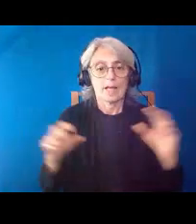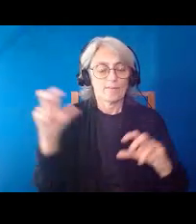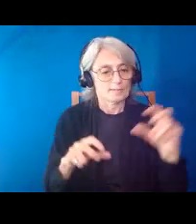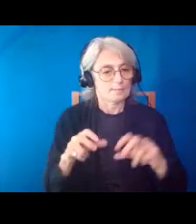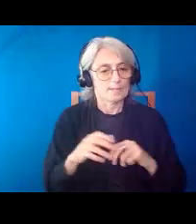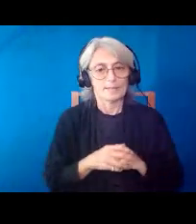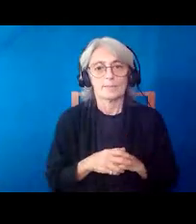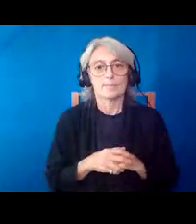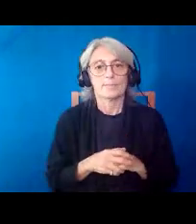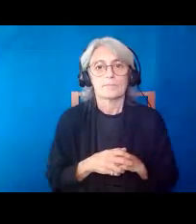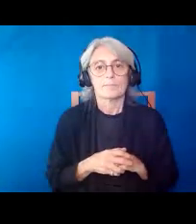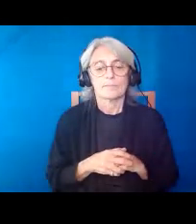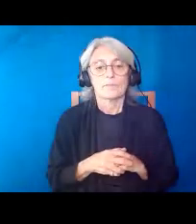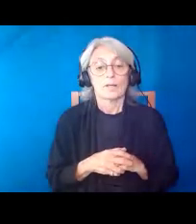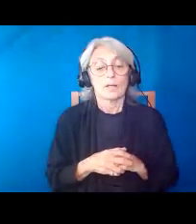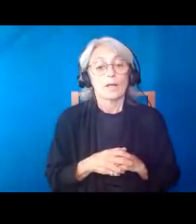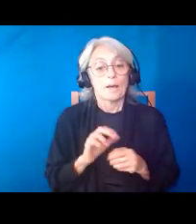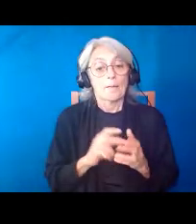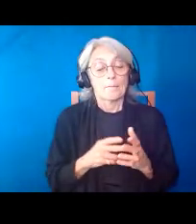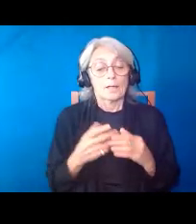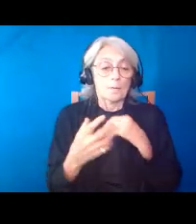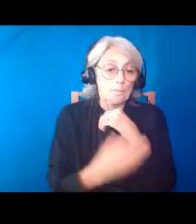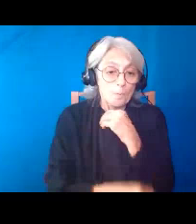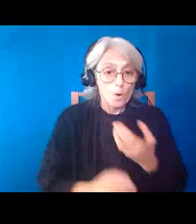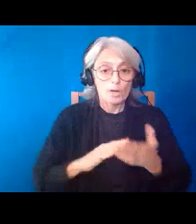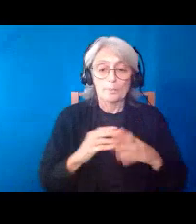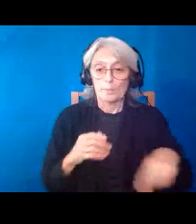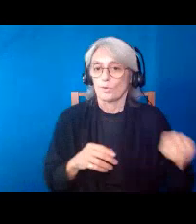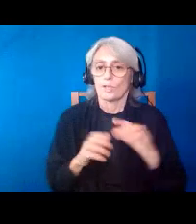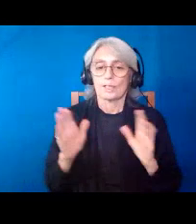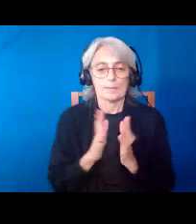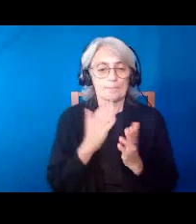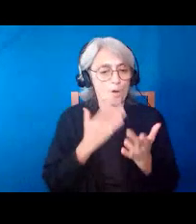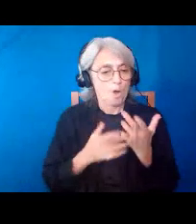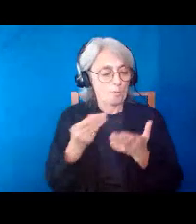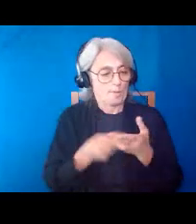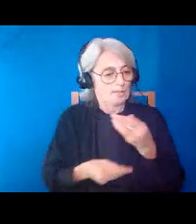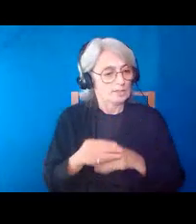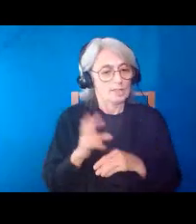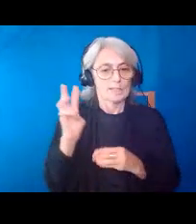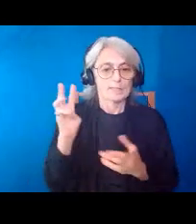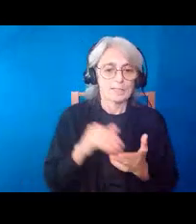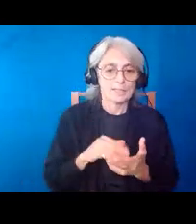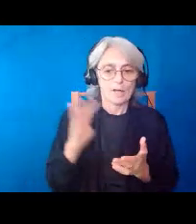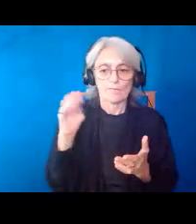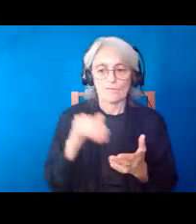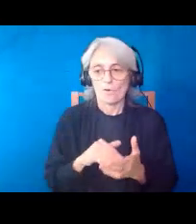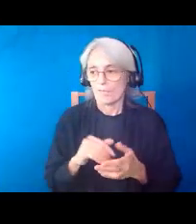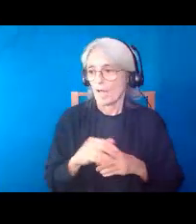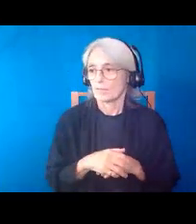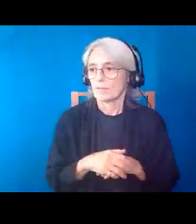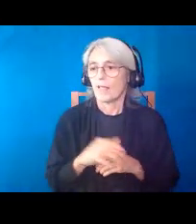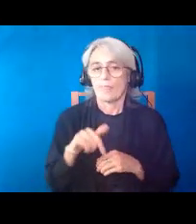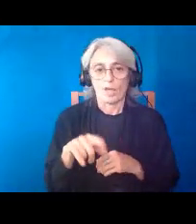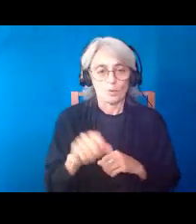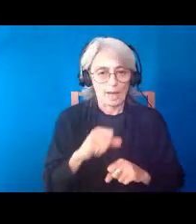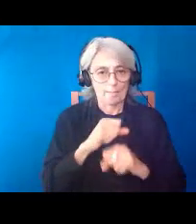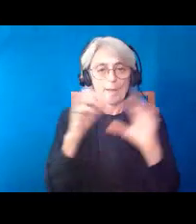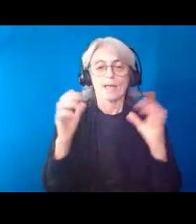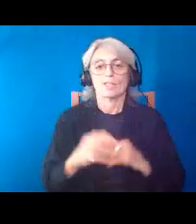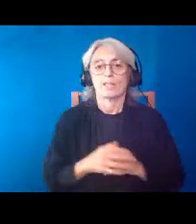the poorest communities, some of the smallest budgets. You have cities that are 6,000, that are 4,000, that you can imagine they